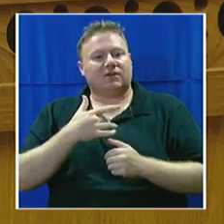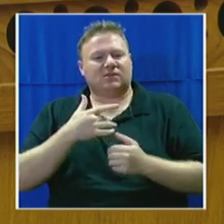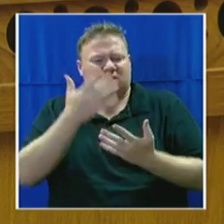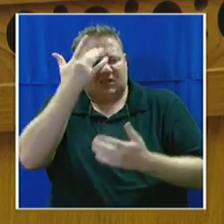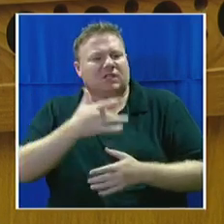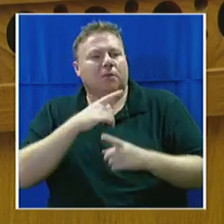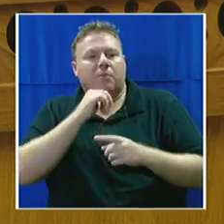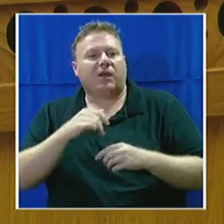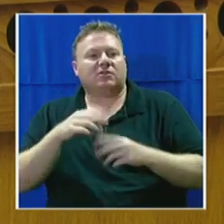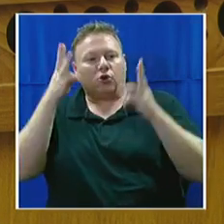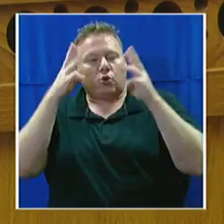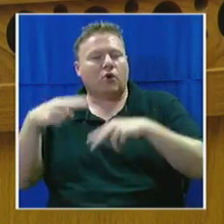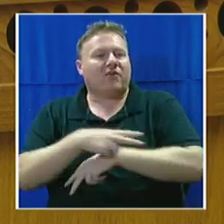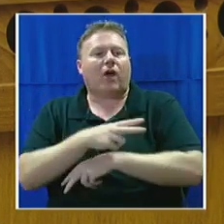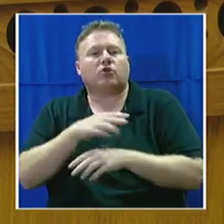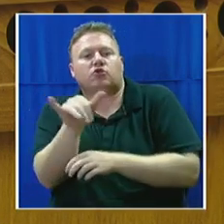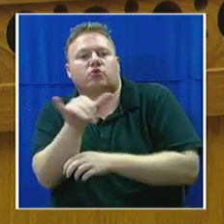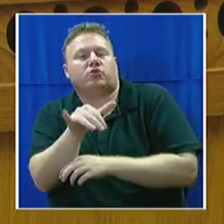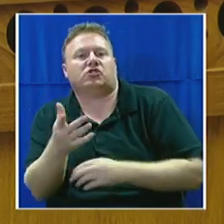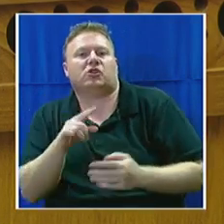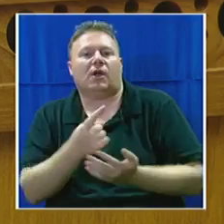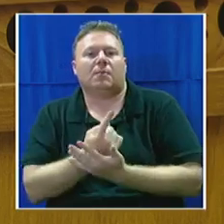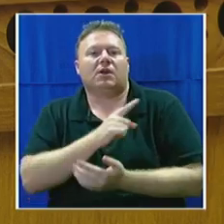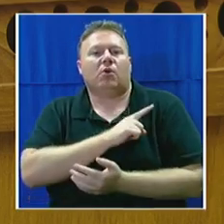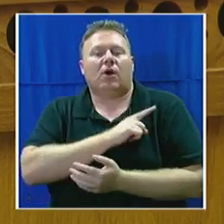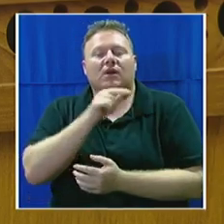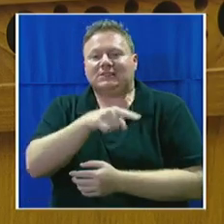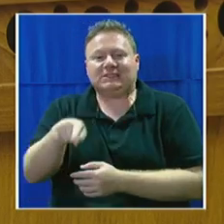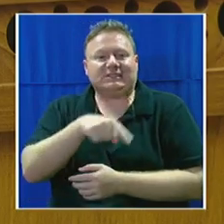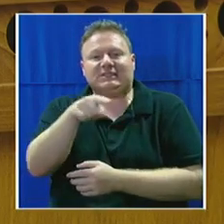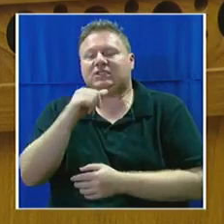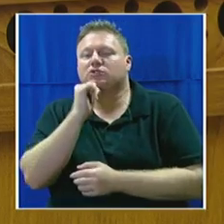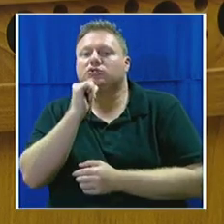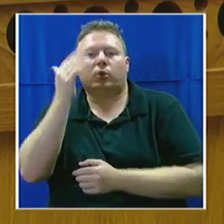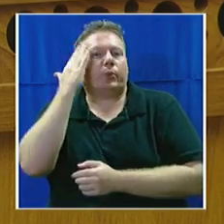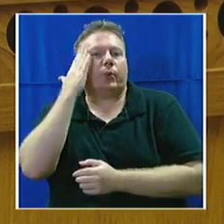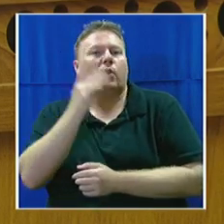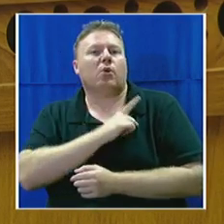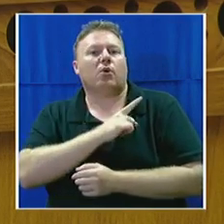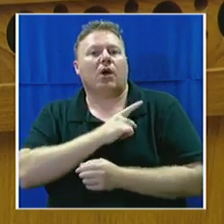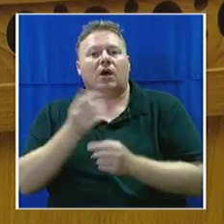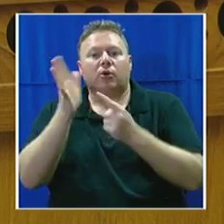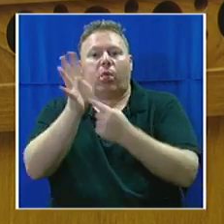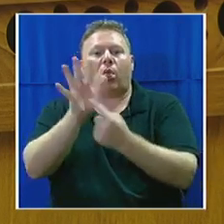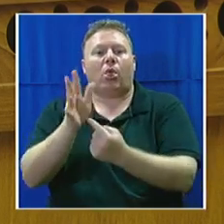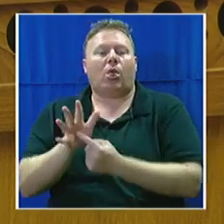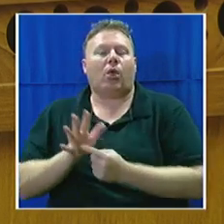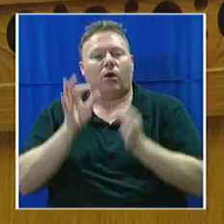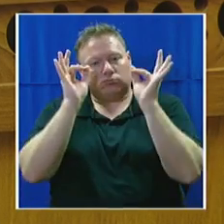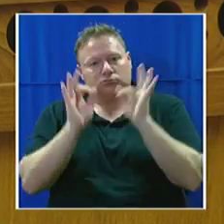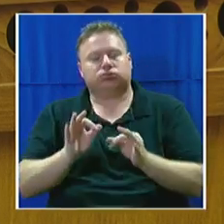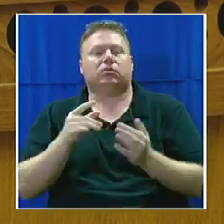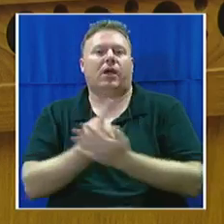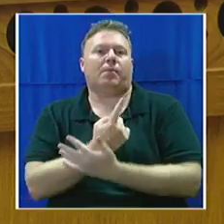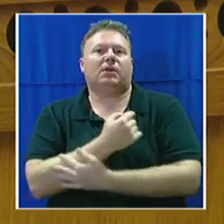kwasabona kuba kaloku public awareness campaigns ne-regular updates azenziwa ngokuthi kwenzeka ntoni. Okwesibini, kuba